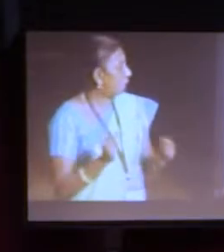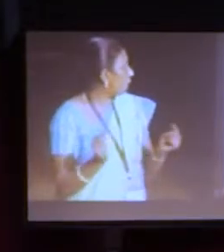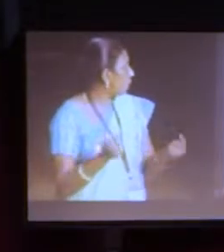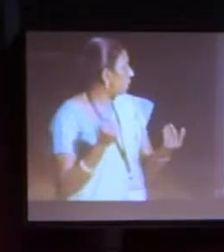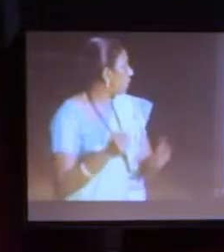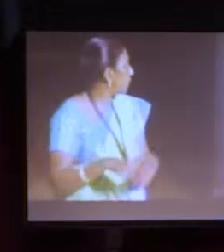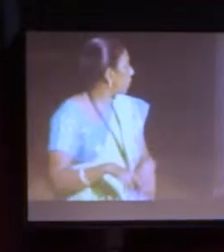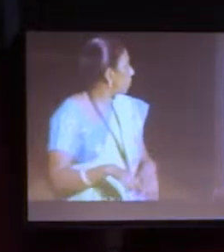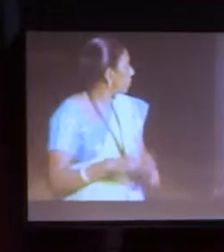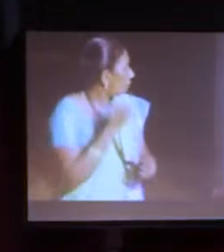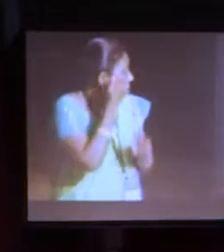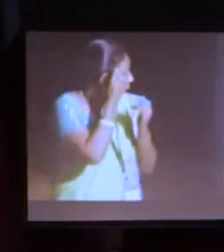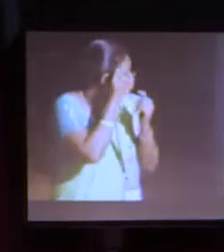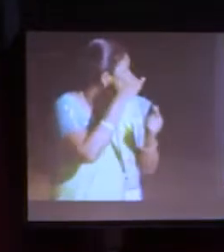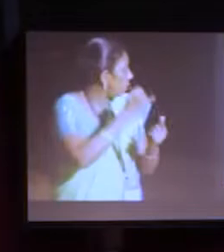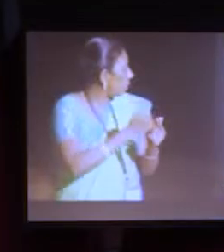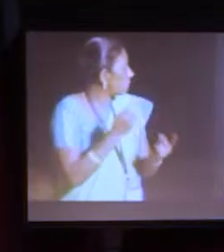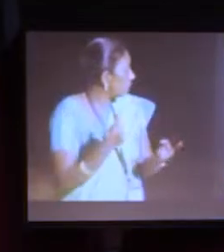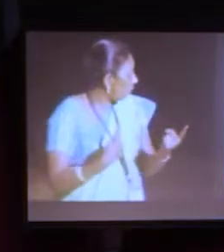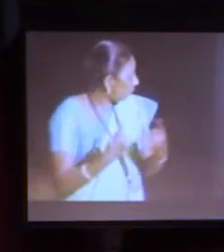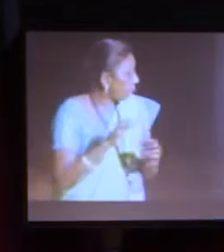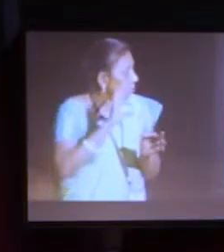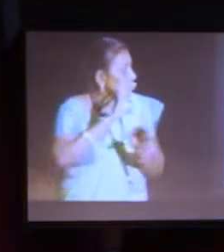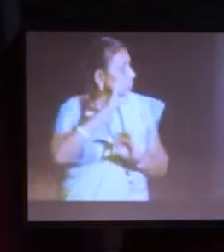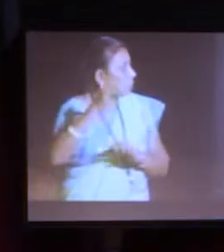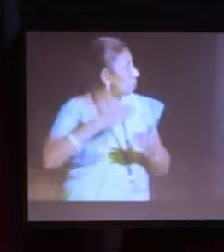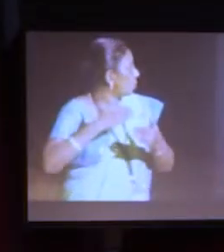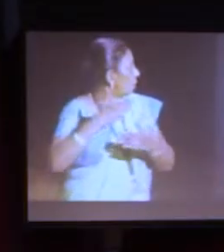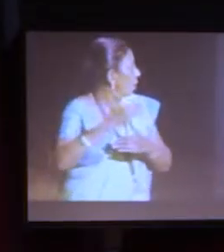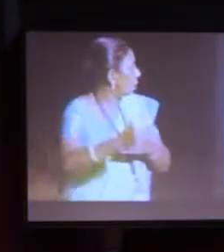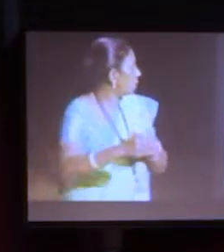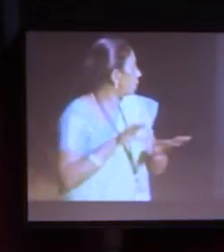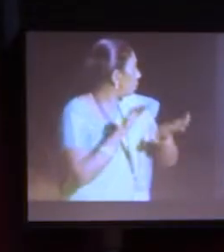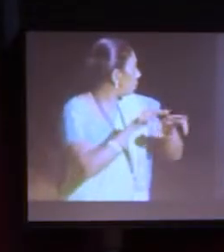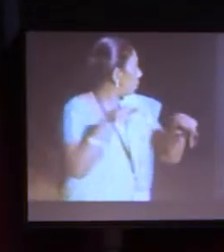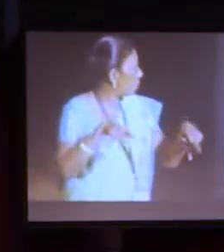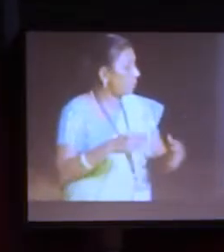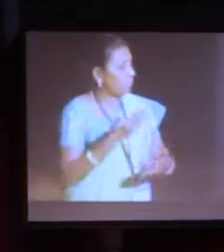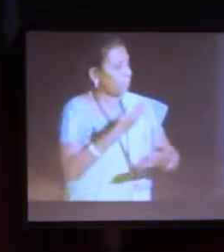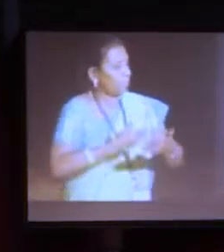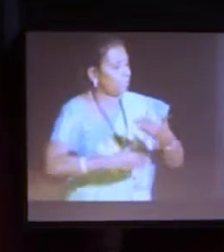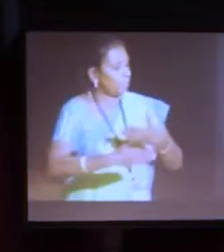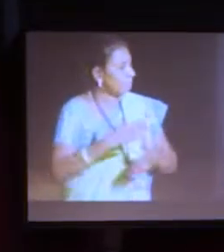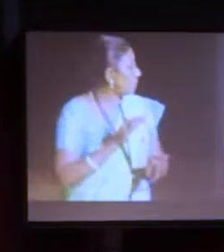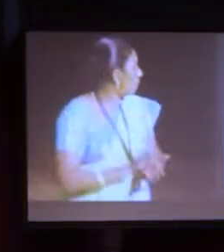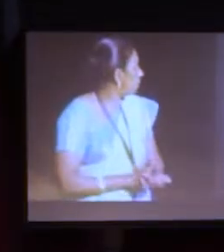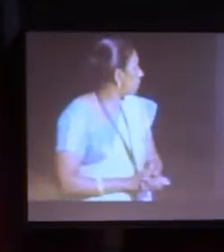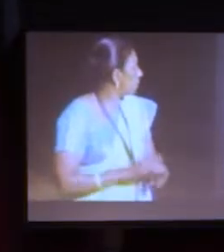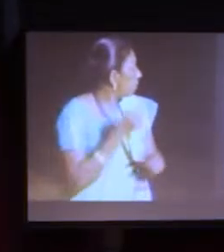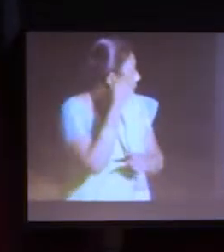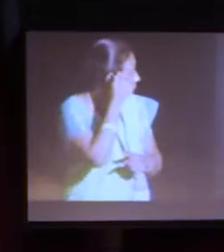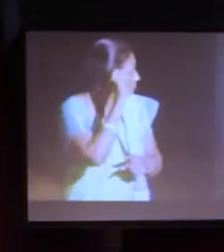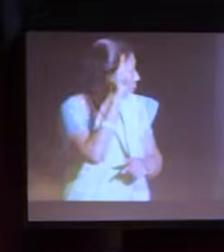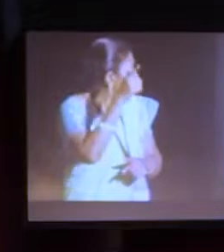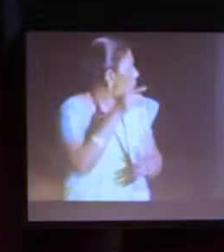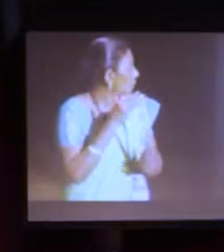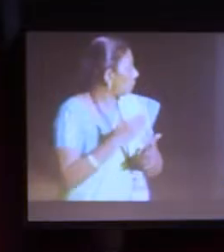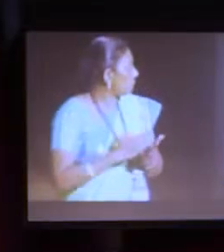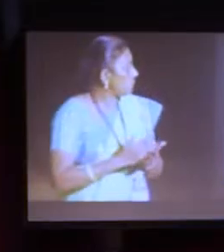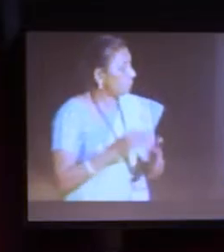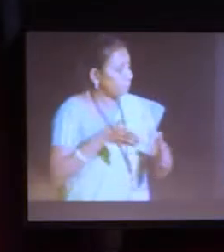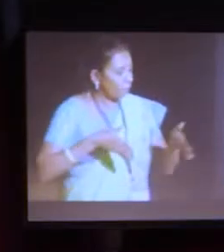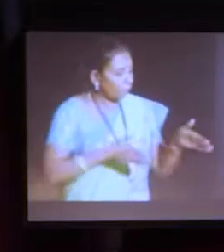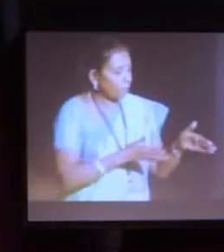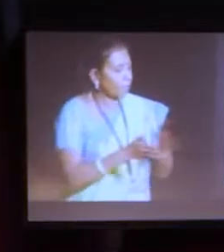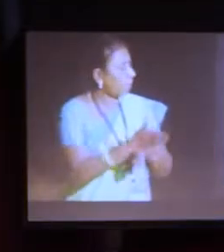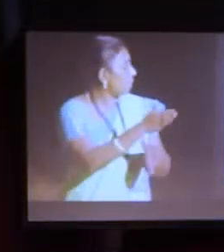what ideas, what research futures exist for people with disabilities. And know that that is the